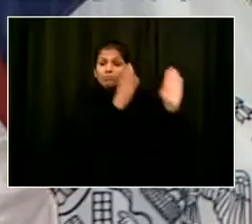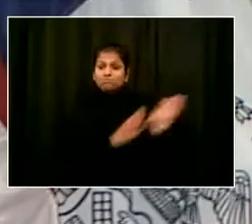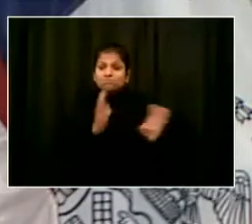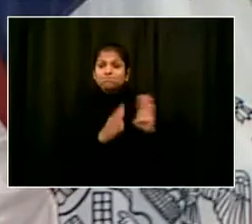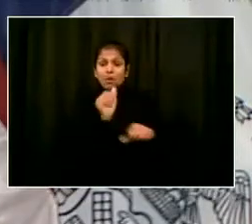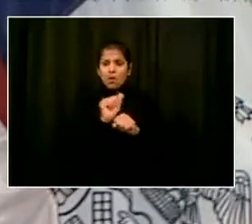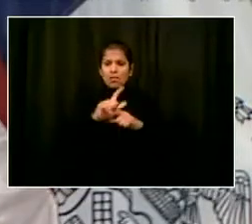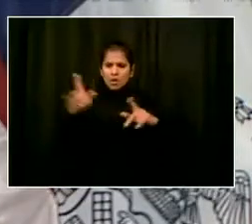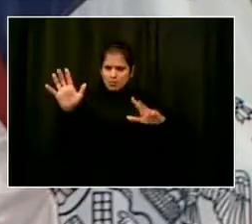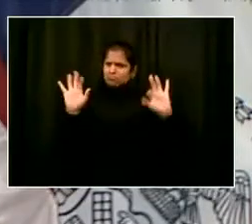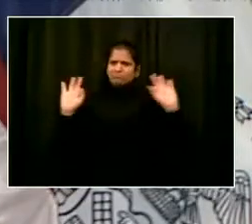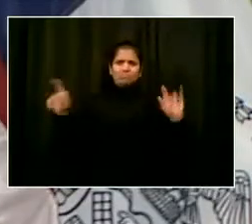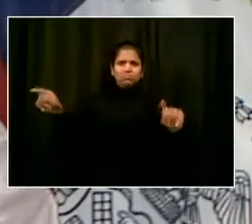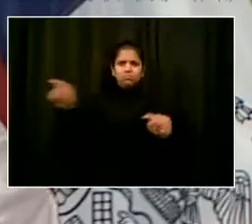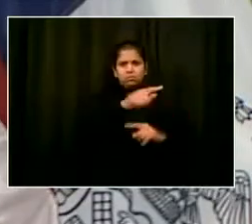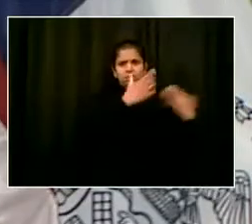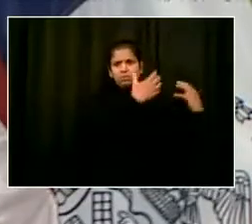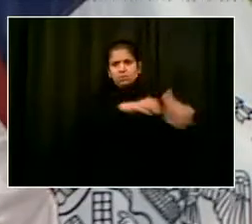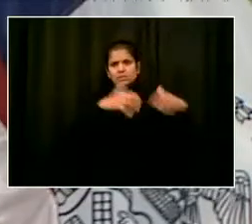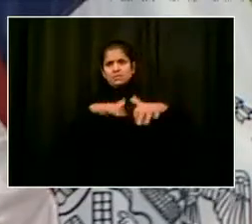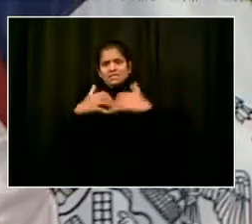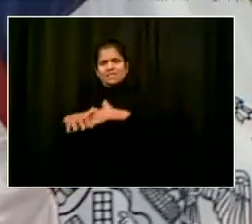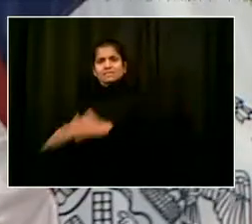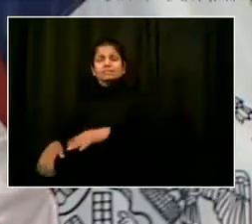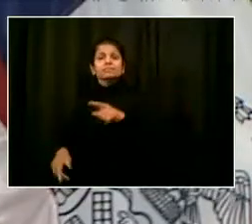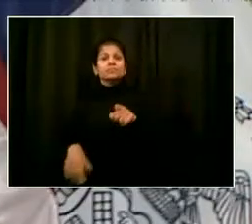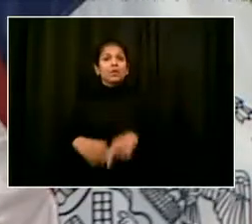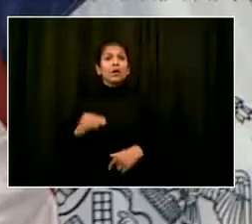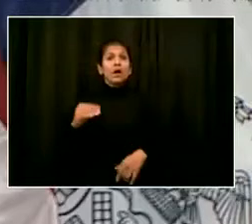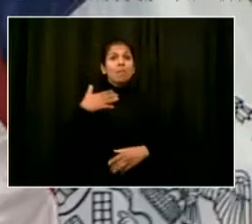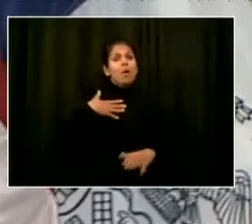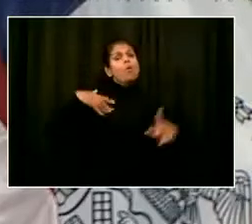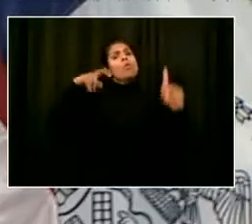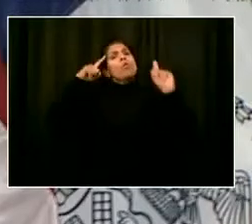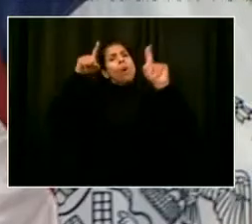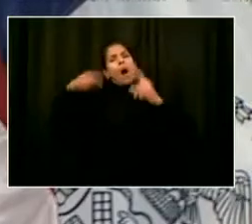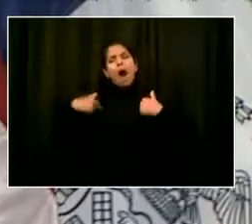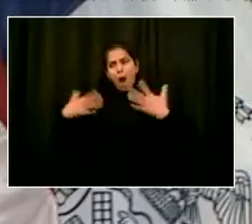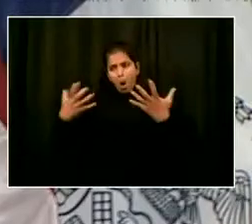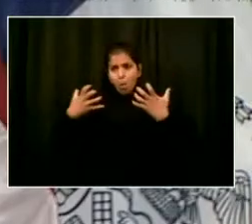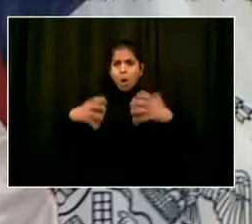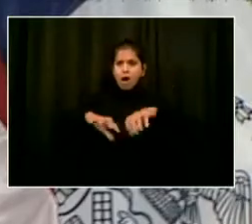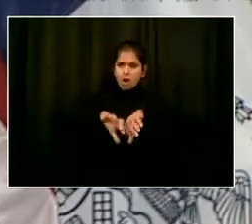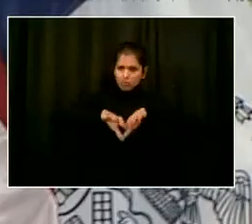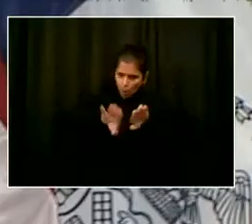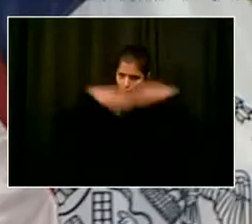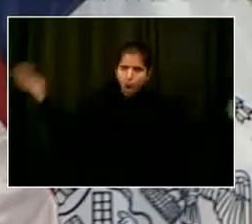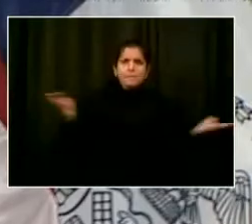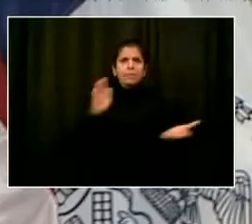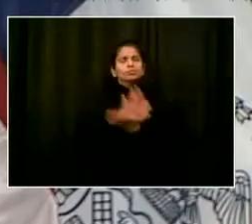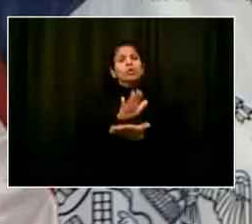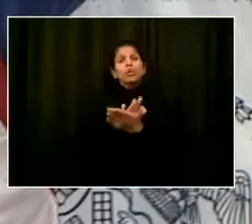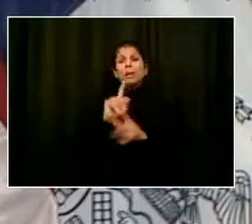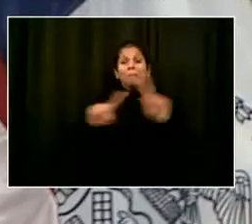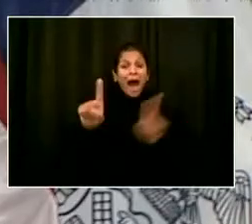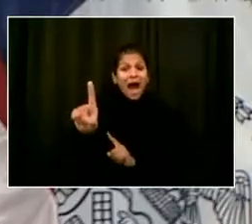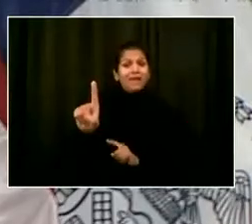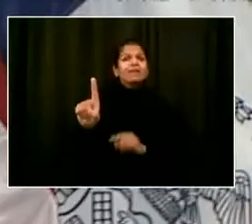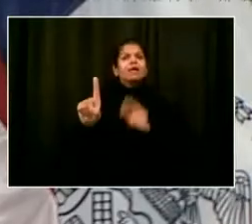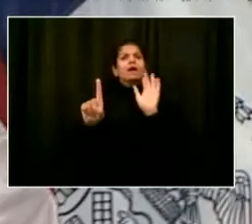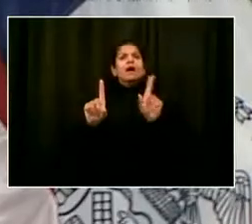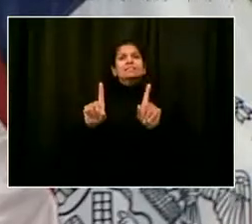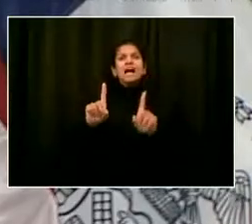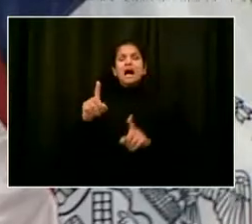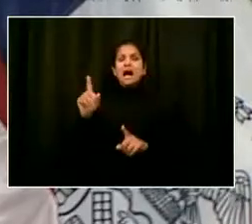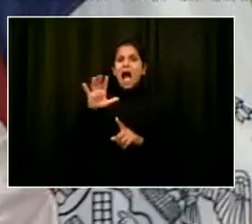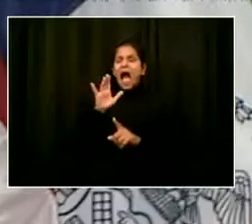takes we're going to need a lot of parent participation and this is crucial and I'm saying it to all the parents of New York City if you